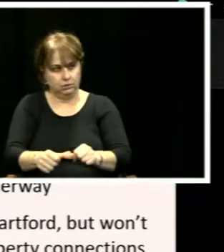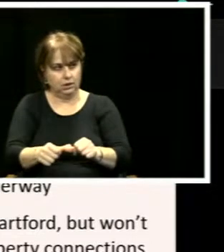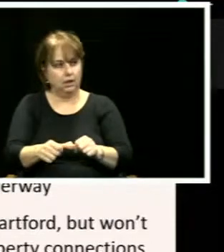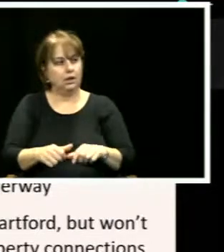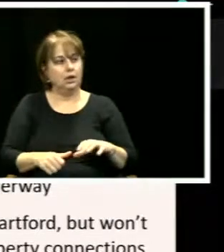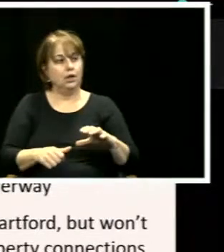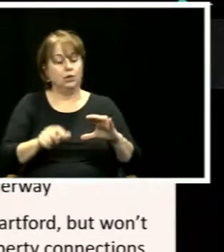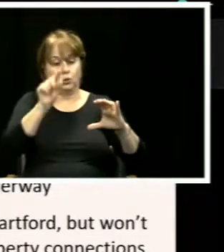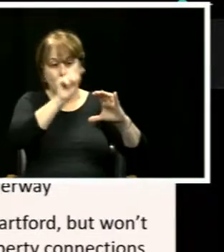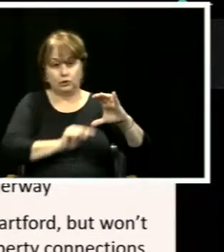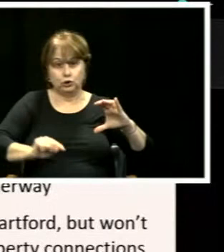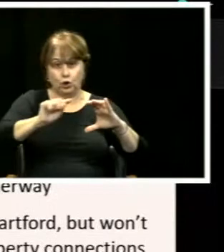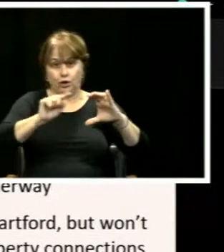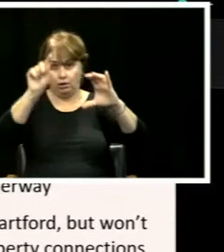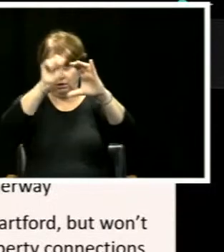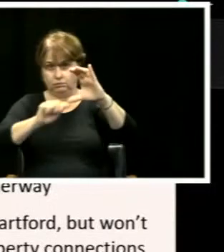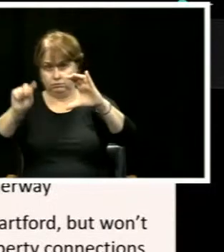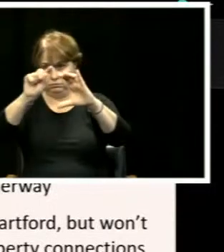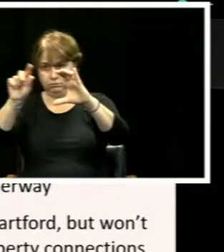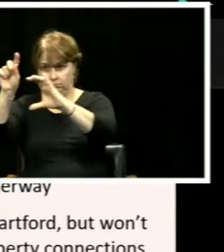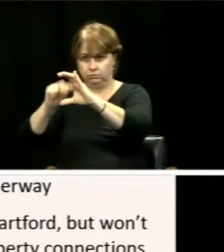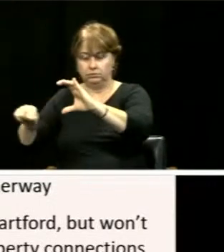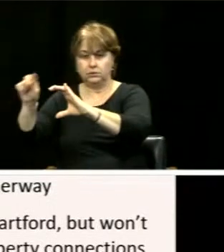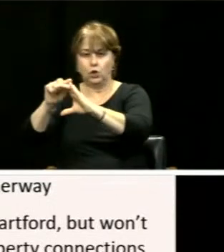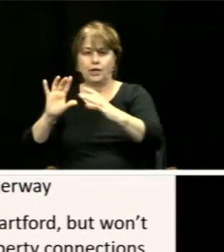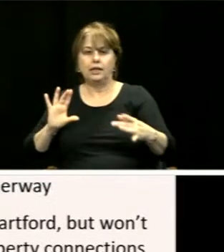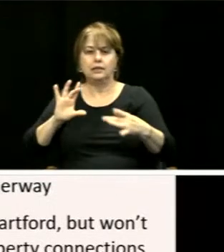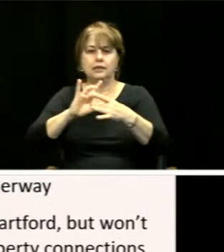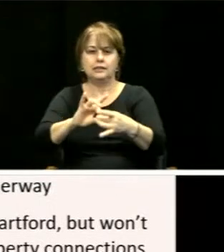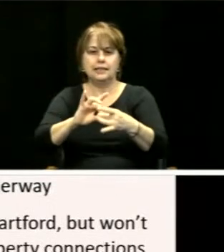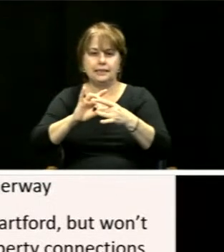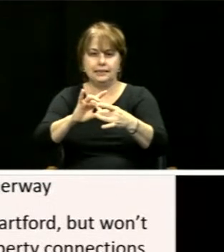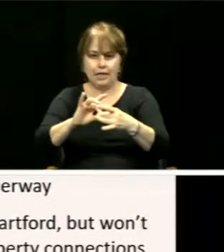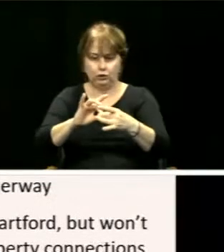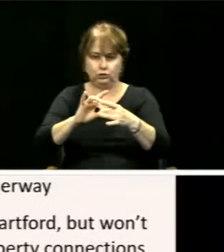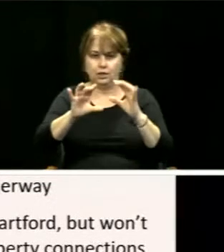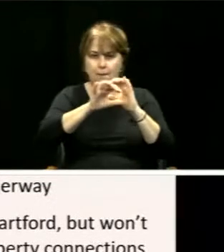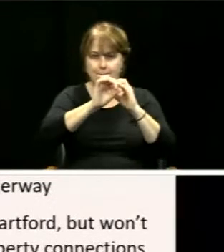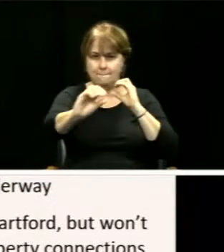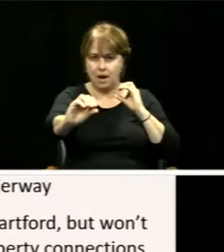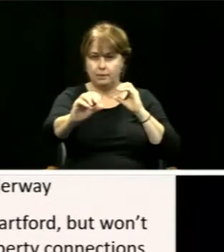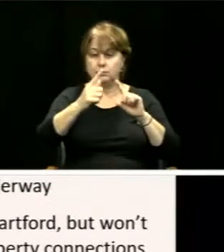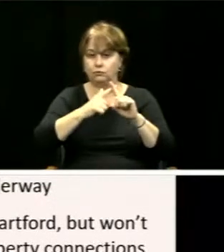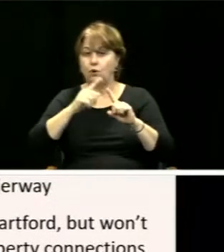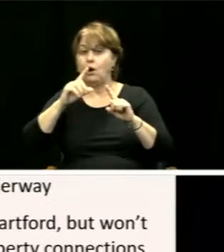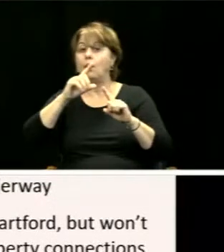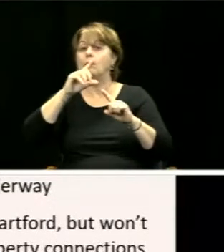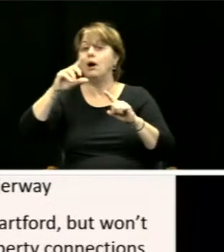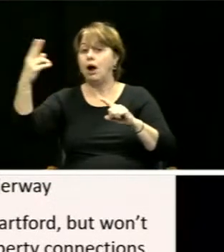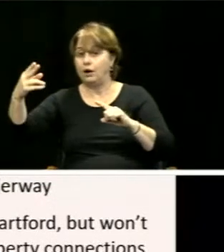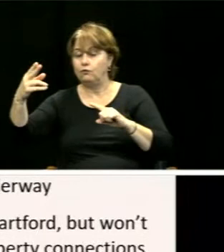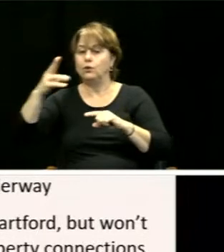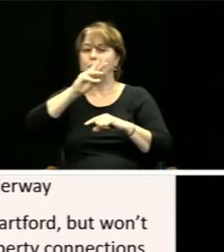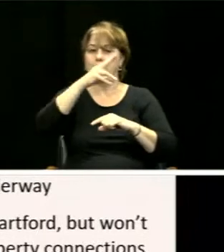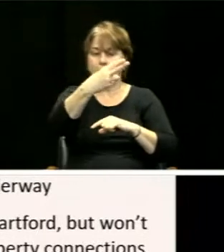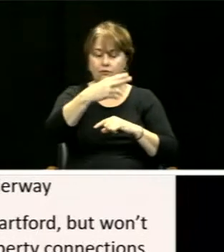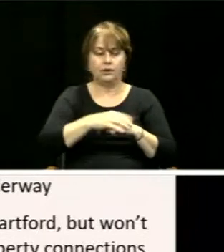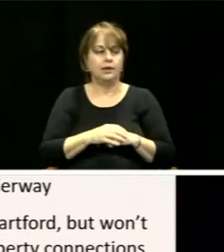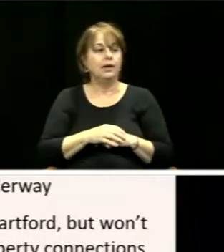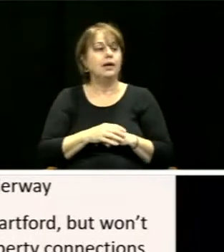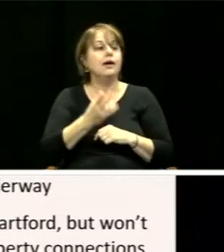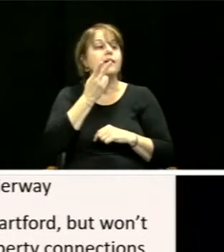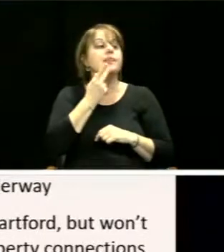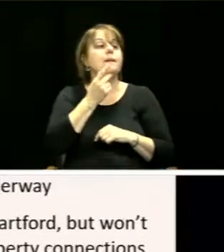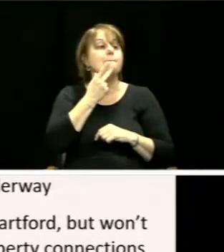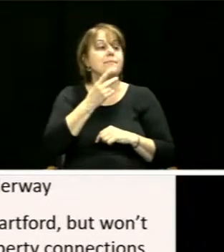of the consolidation pipes that basically takes flow from West Hartford and brings it to the tunnel. And then the pink circles that you see are called